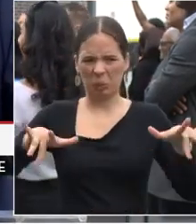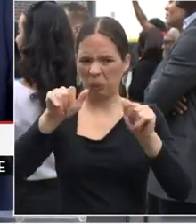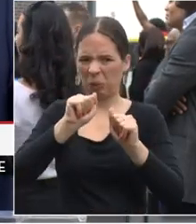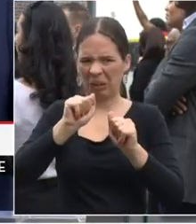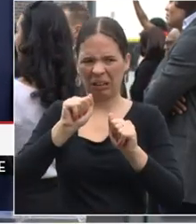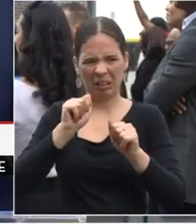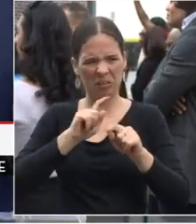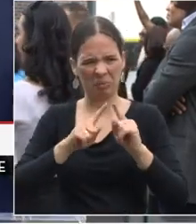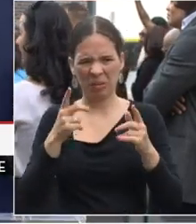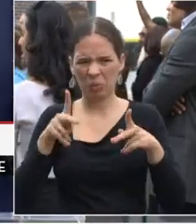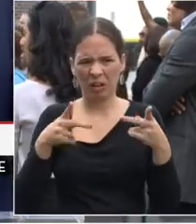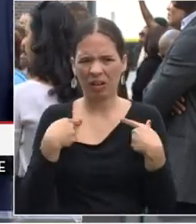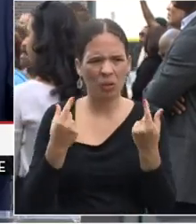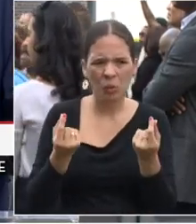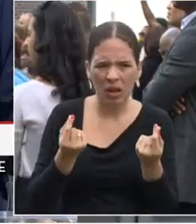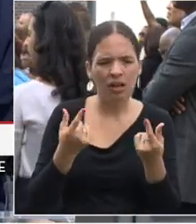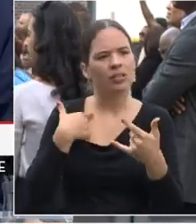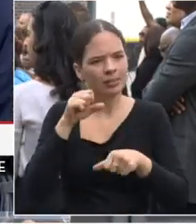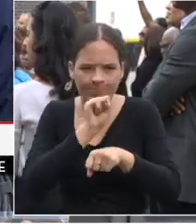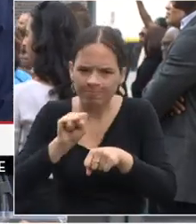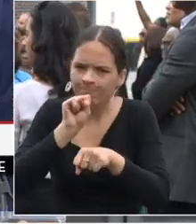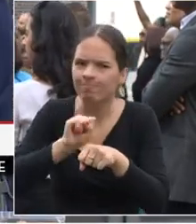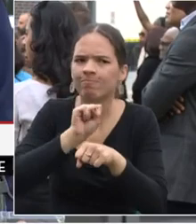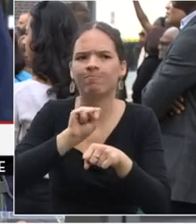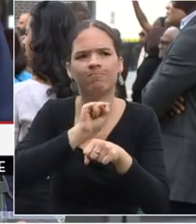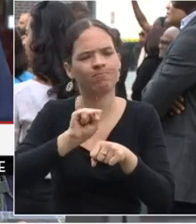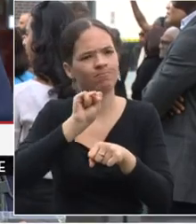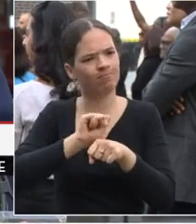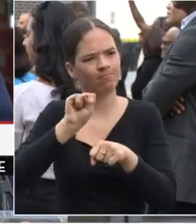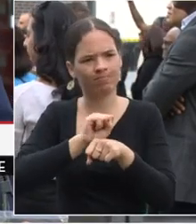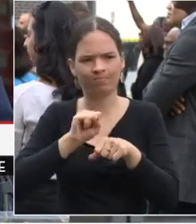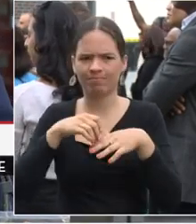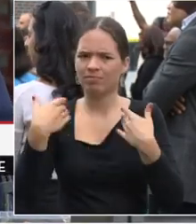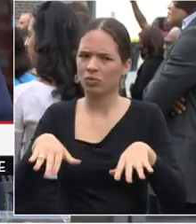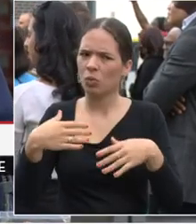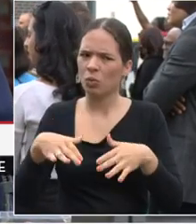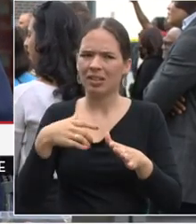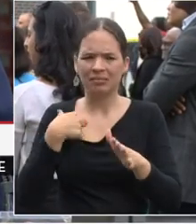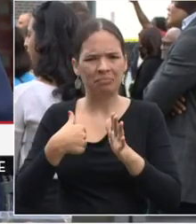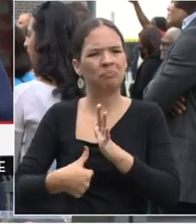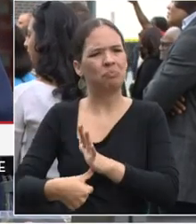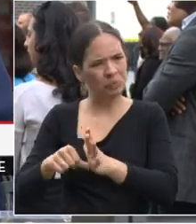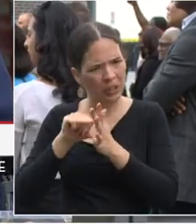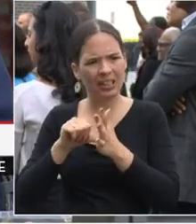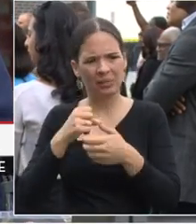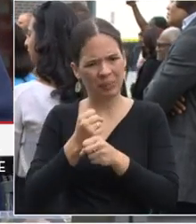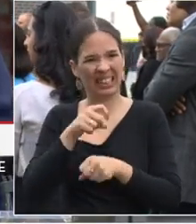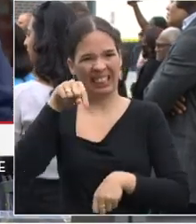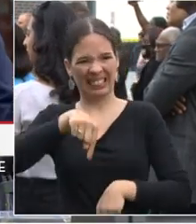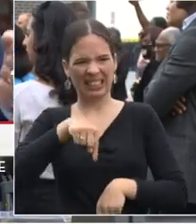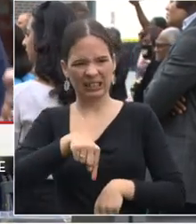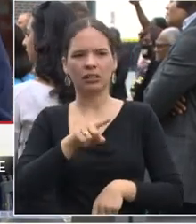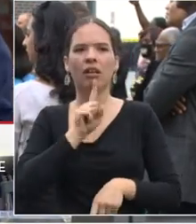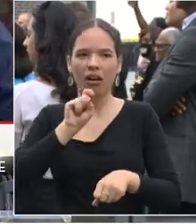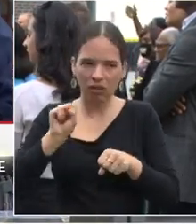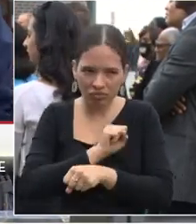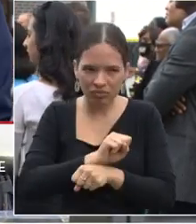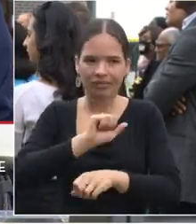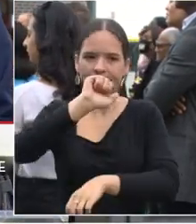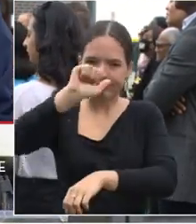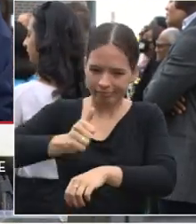very hard. They're here today. They worked so hard to be able to make this happen. And it's going to be